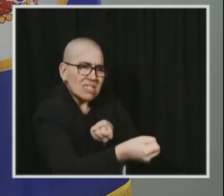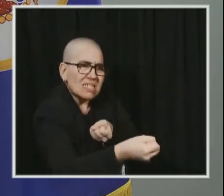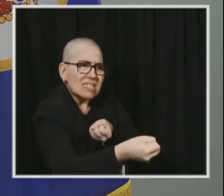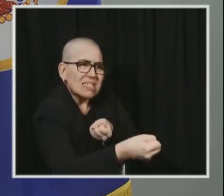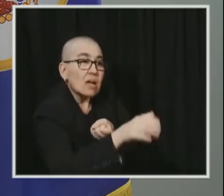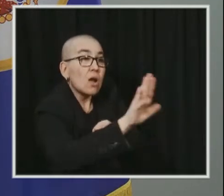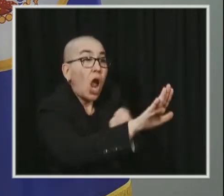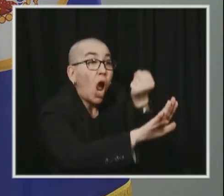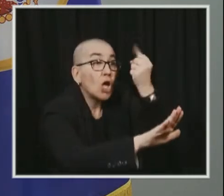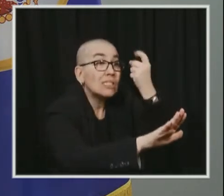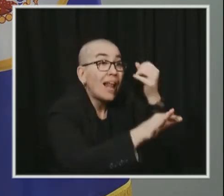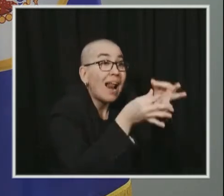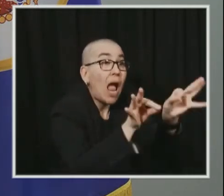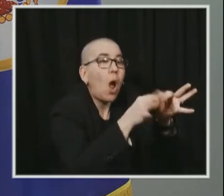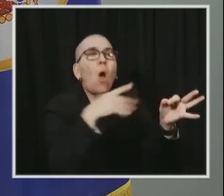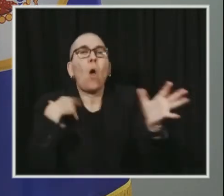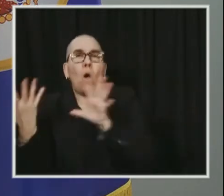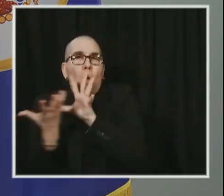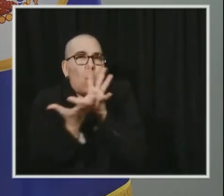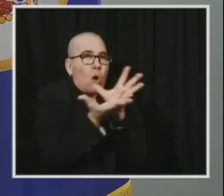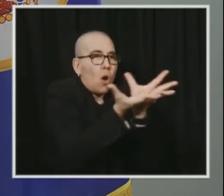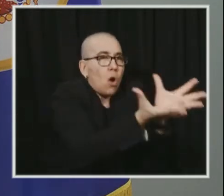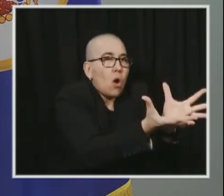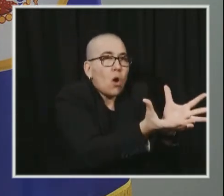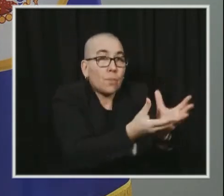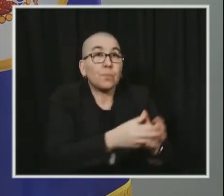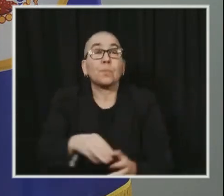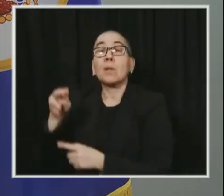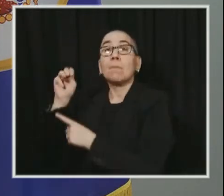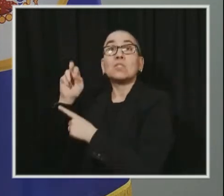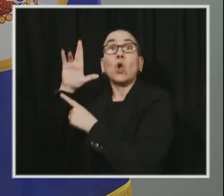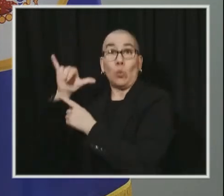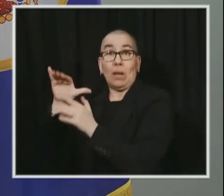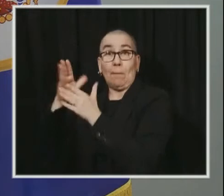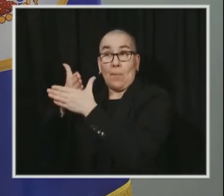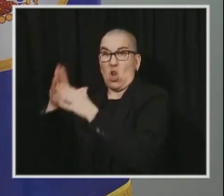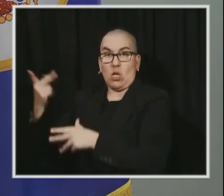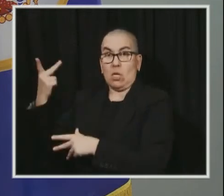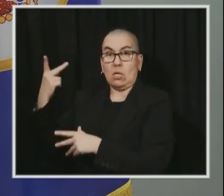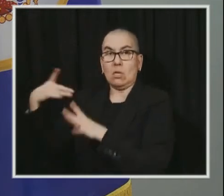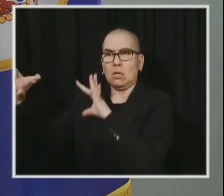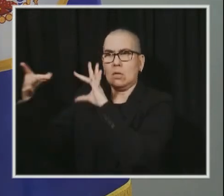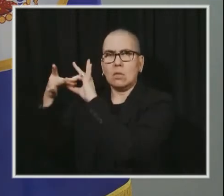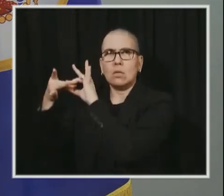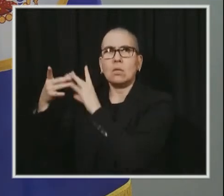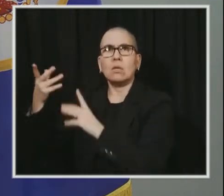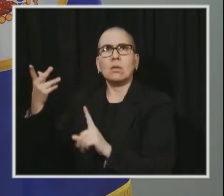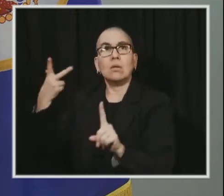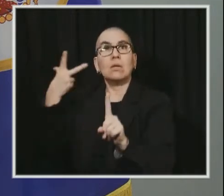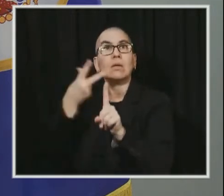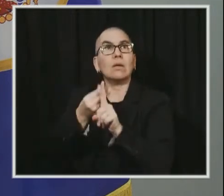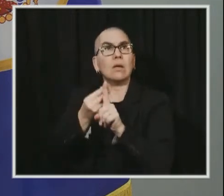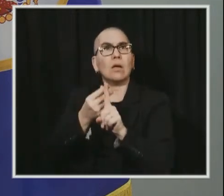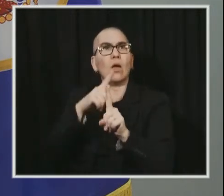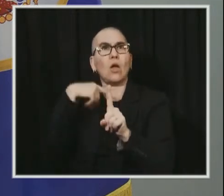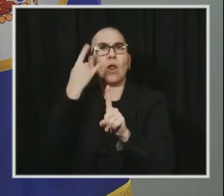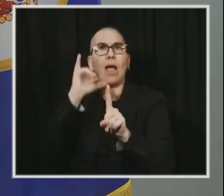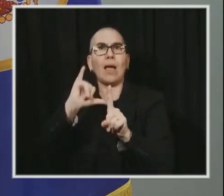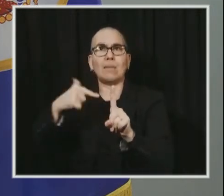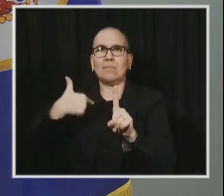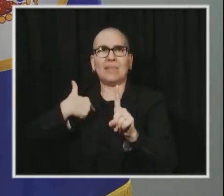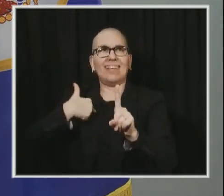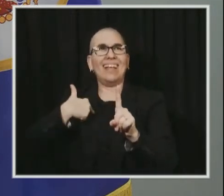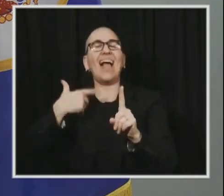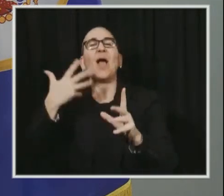communities. Our minority partners have told us that they would like to have vaccine education come from someone that looks like them. So